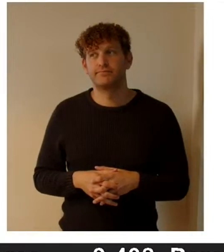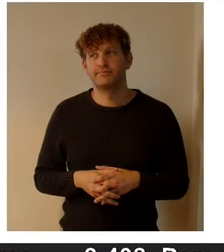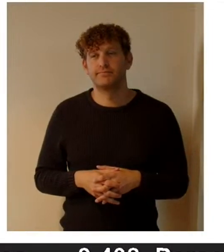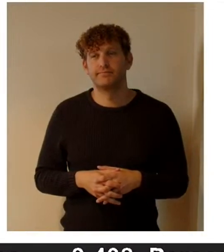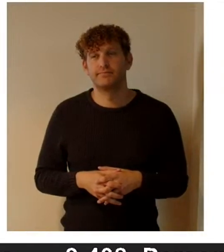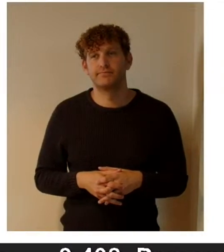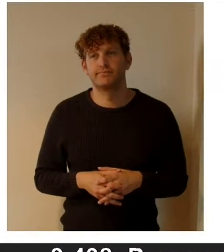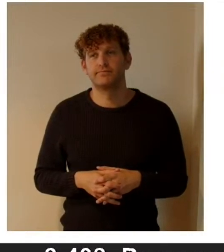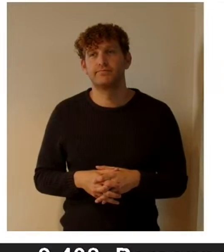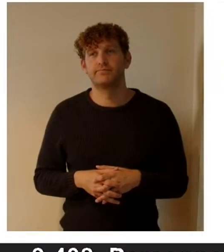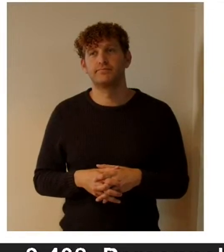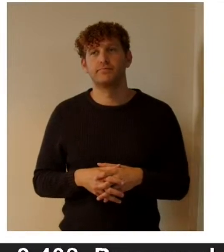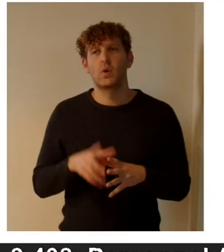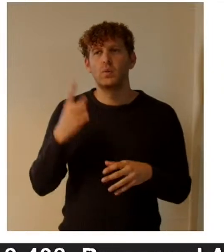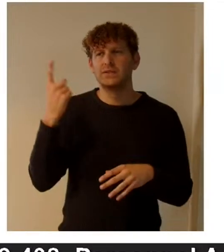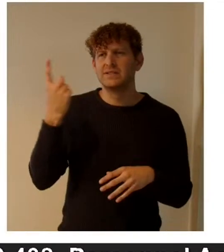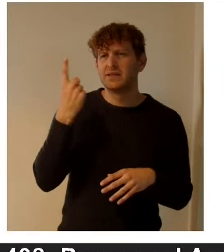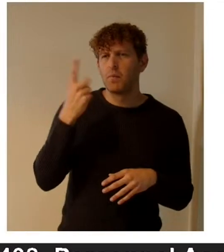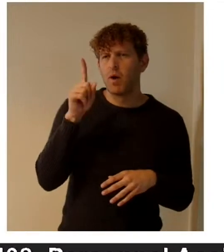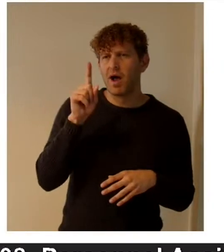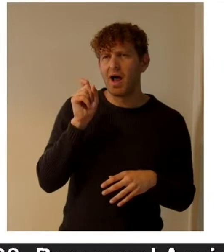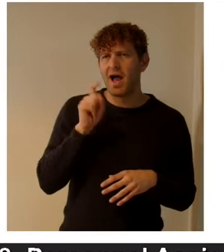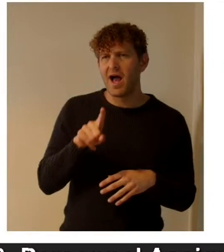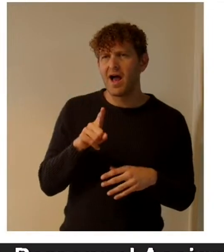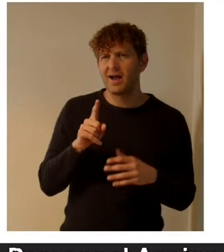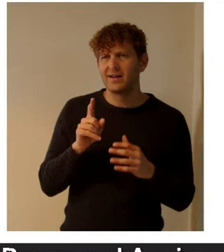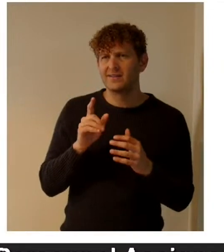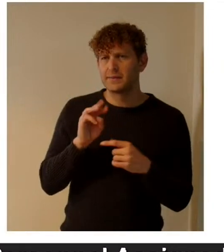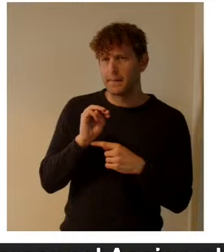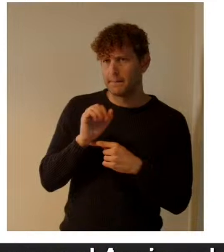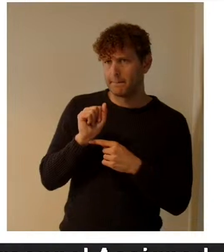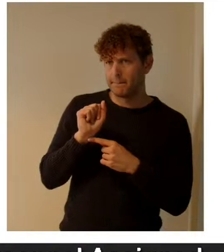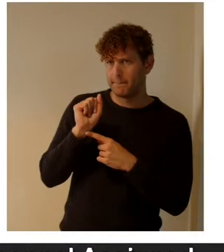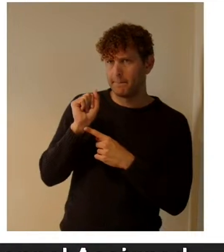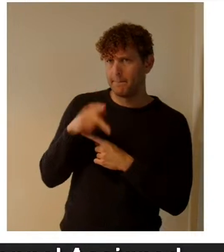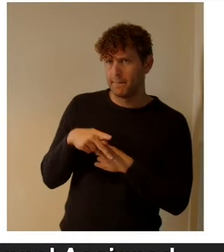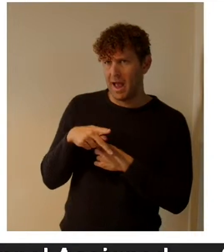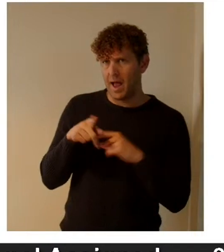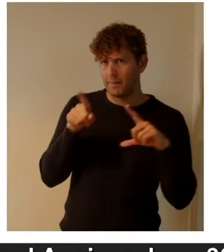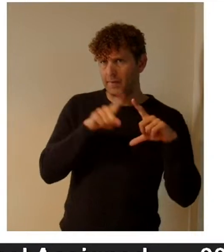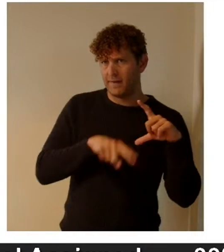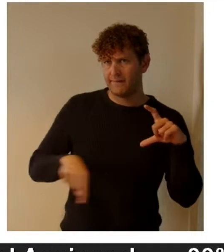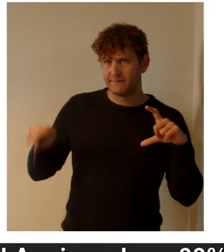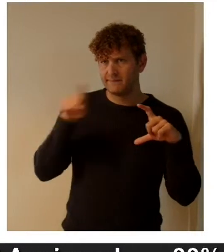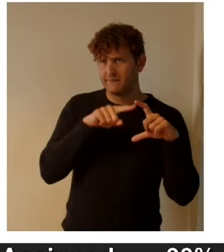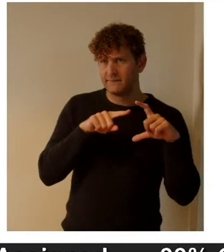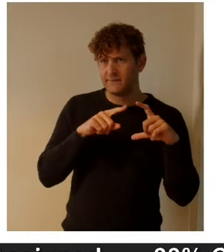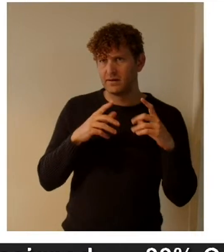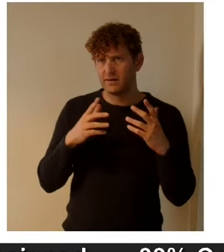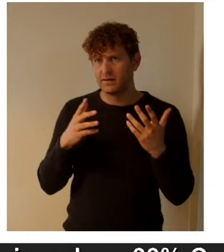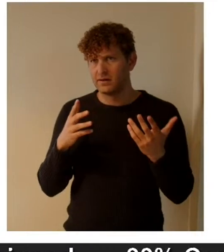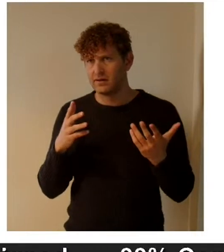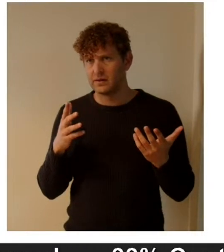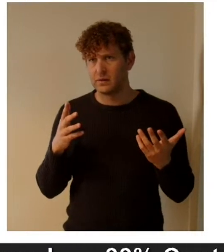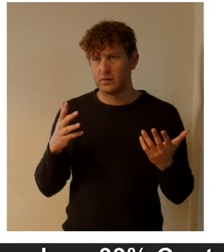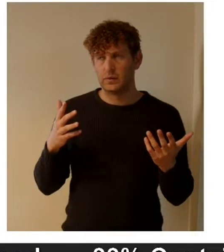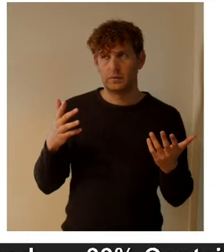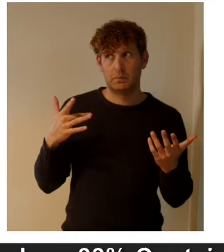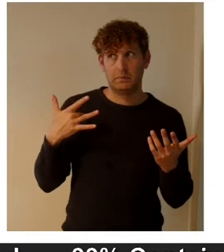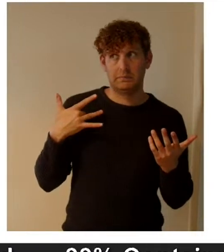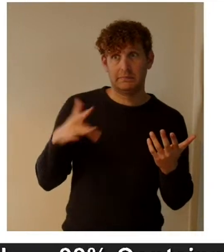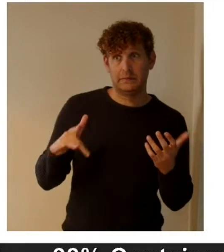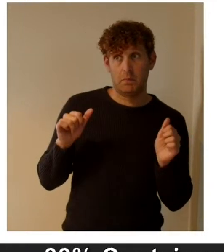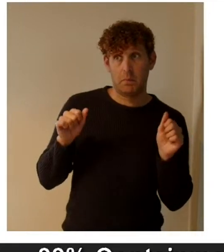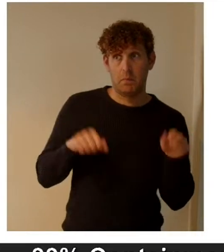Someone asked, can we get a map of the areas that will be more prone to flooding and mudslides? And in fact, you can. We are